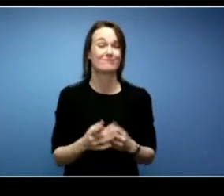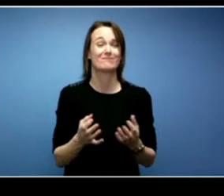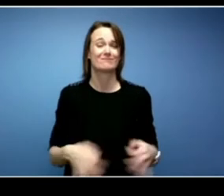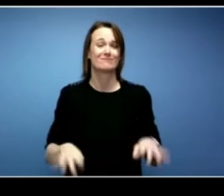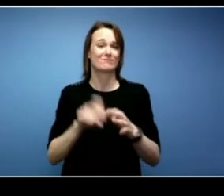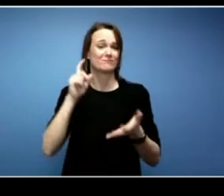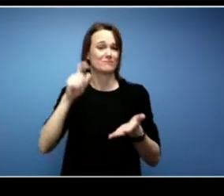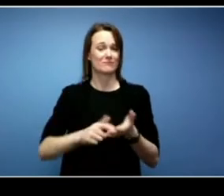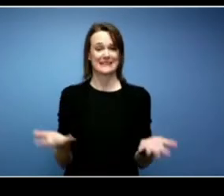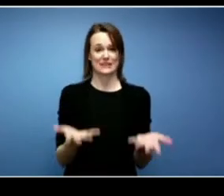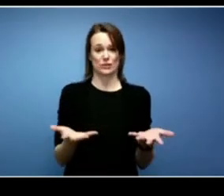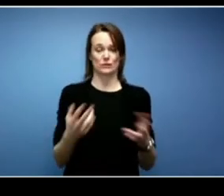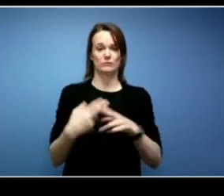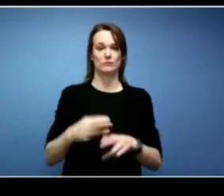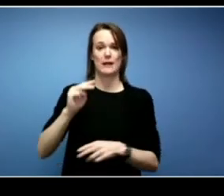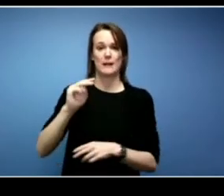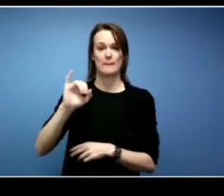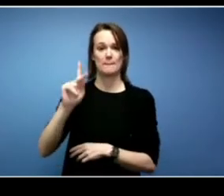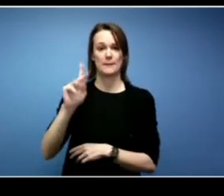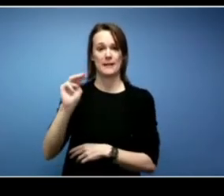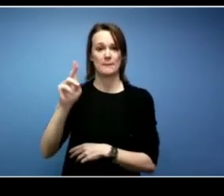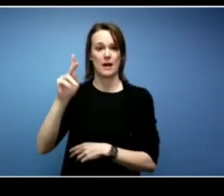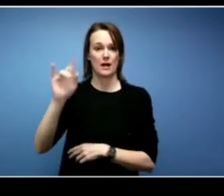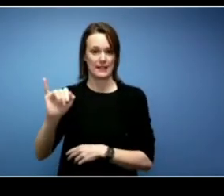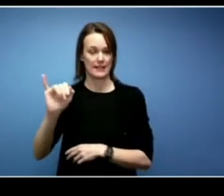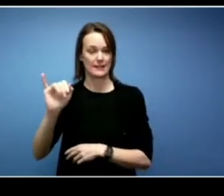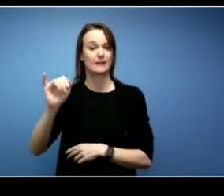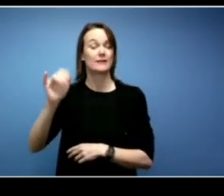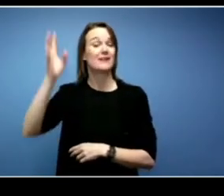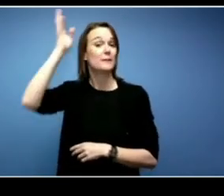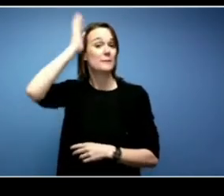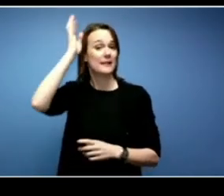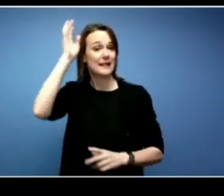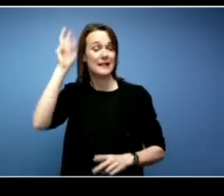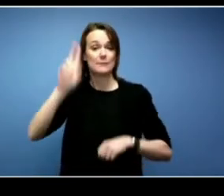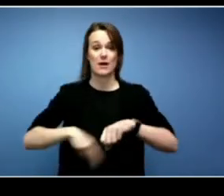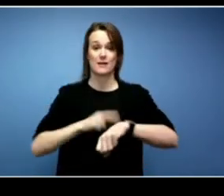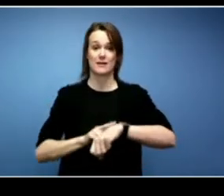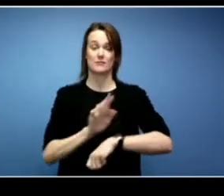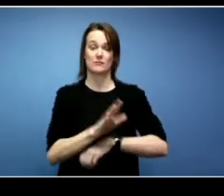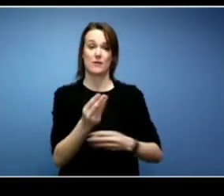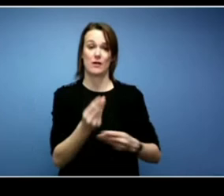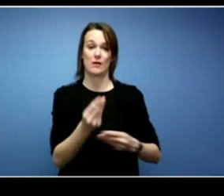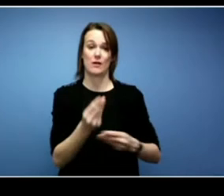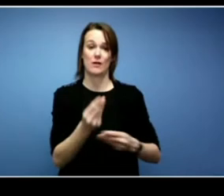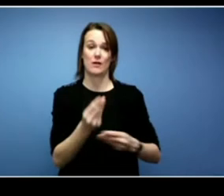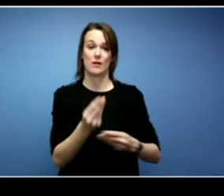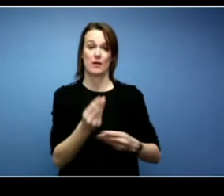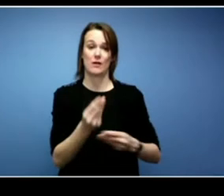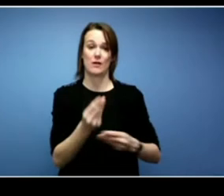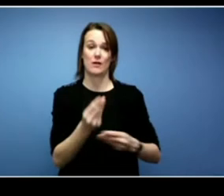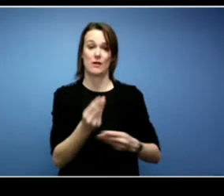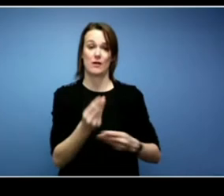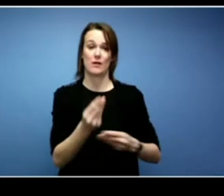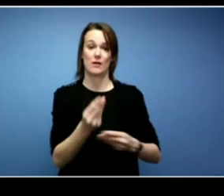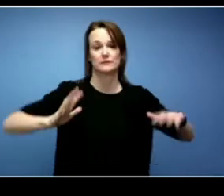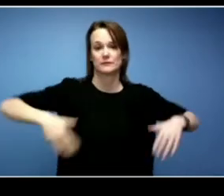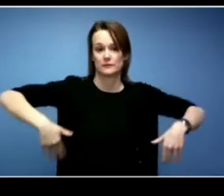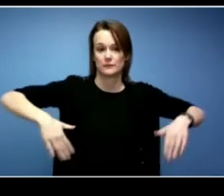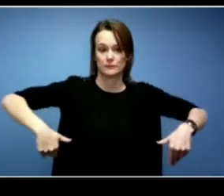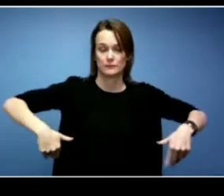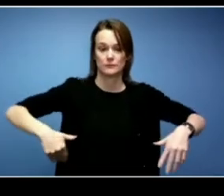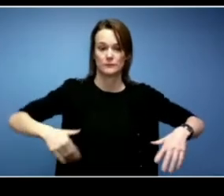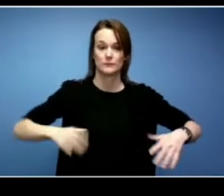acknowledging that we are in Mi'kma'ki, the unceded ancestral territory and traditional homeland of the Mi'kmaq Nation.